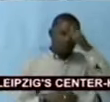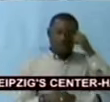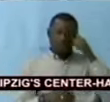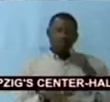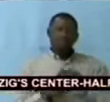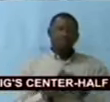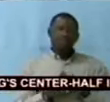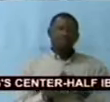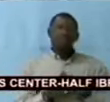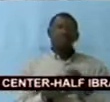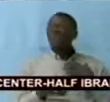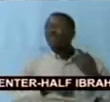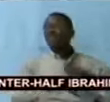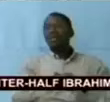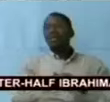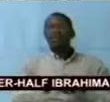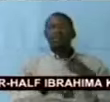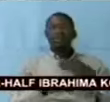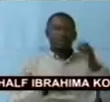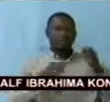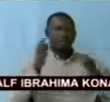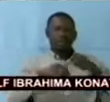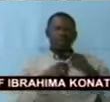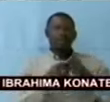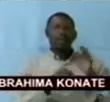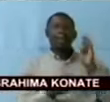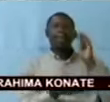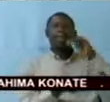this time that was tried by the Banjul Magistrates Court.